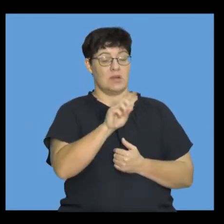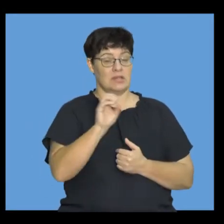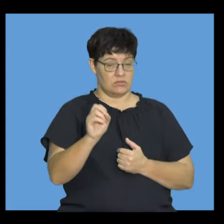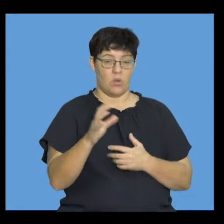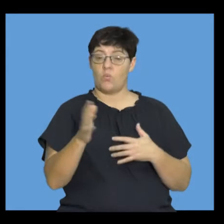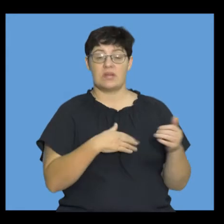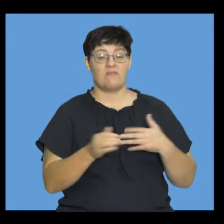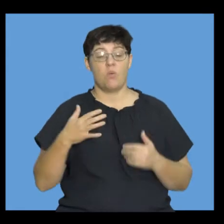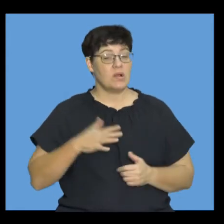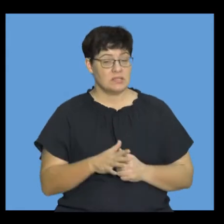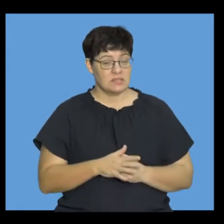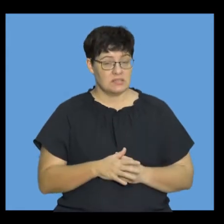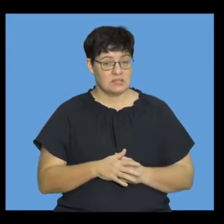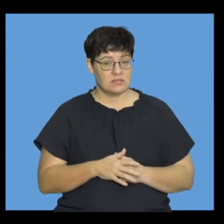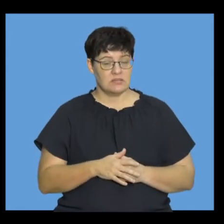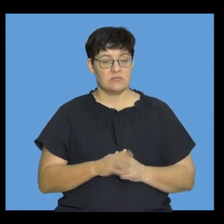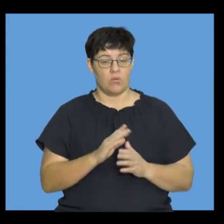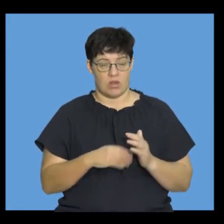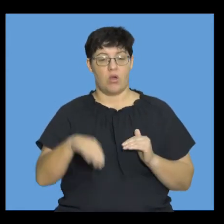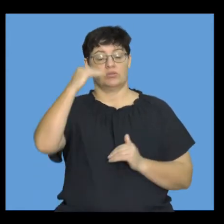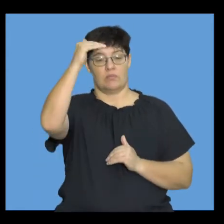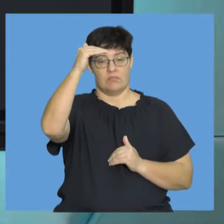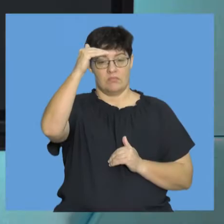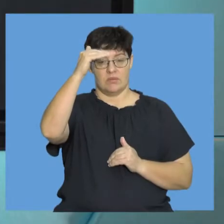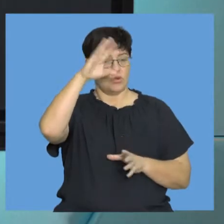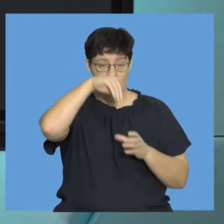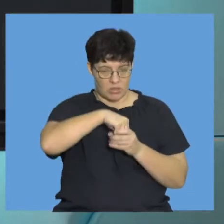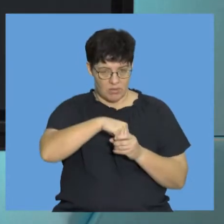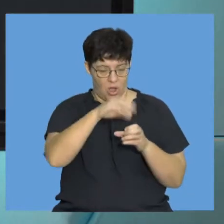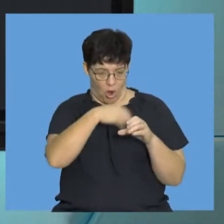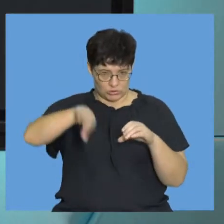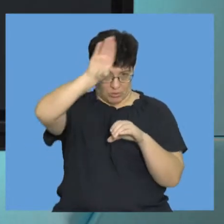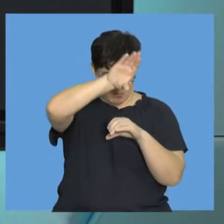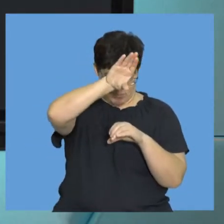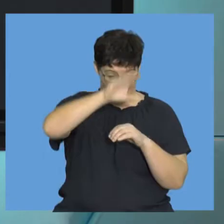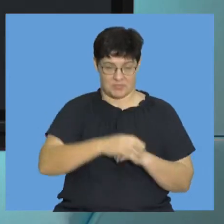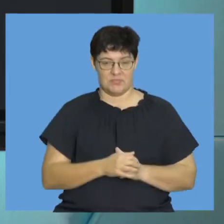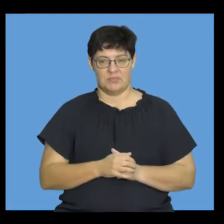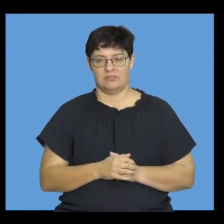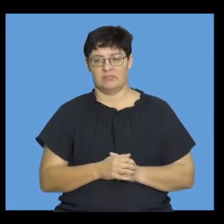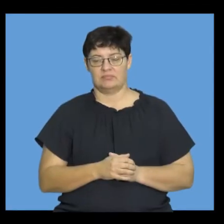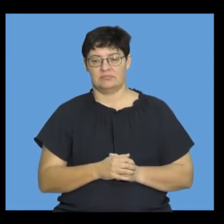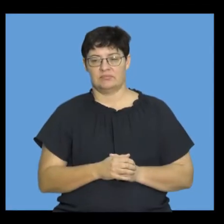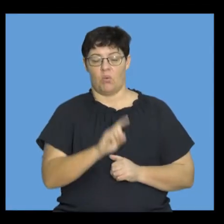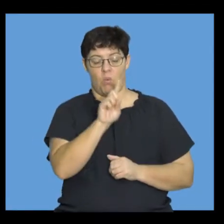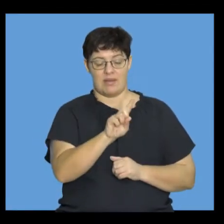you want must always be on top. Not inside, on top.